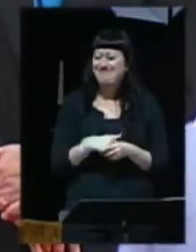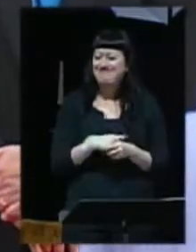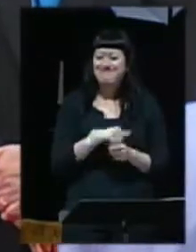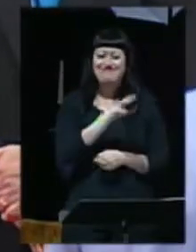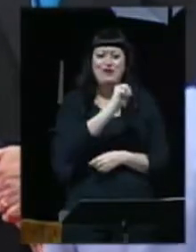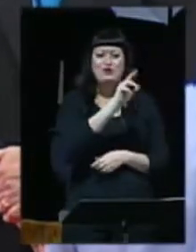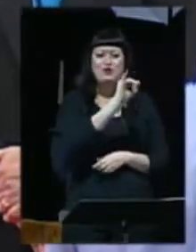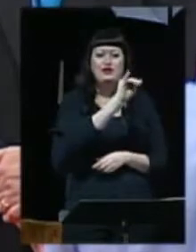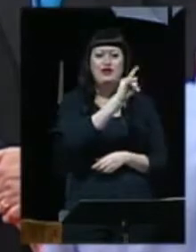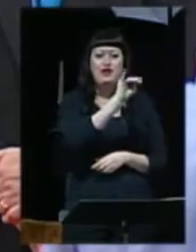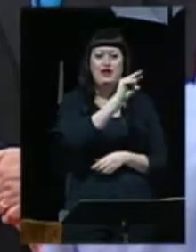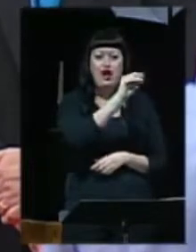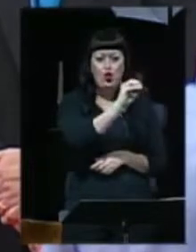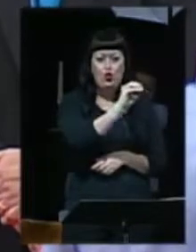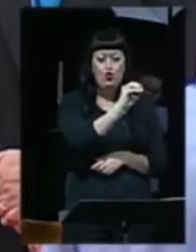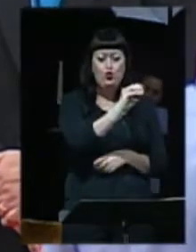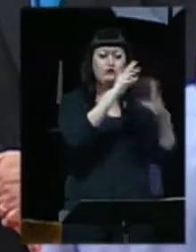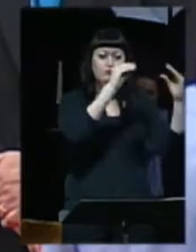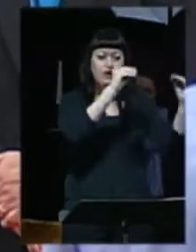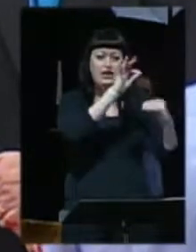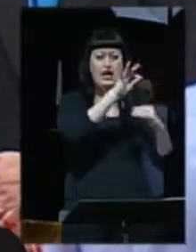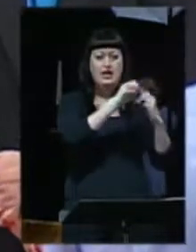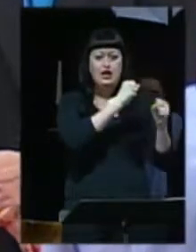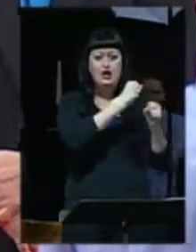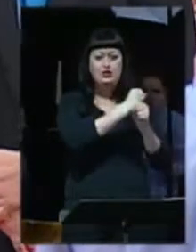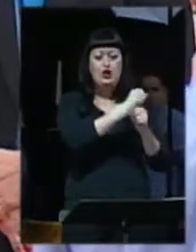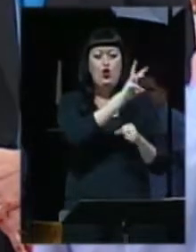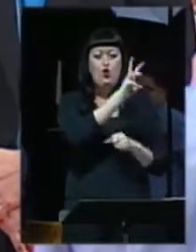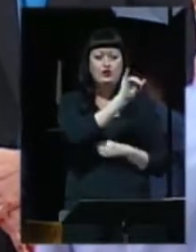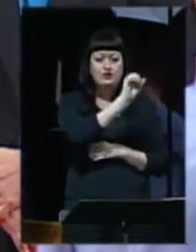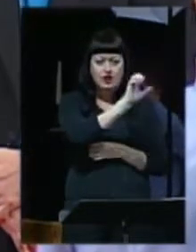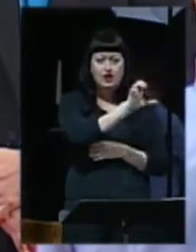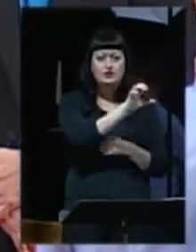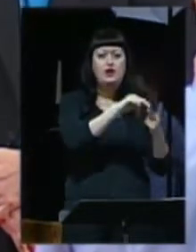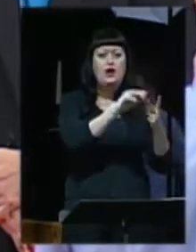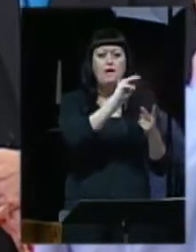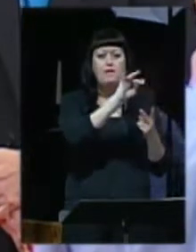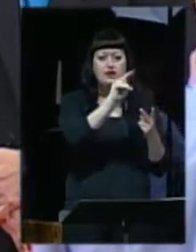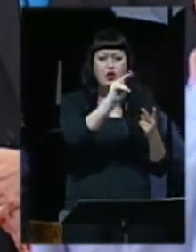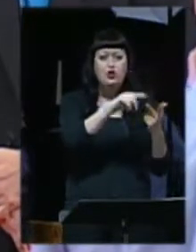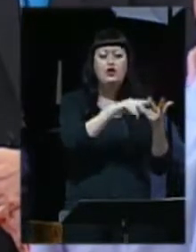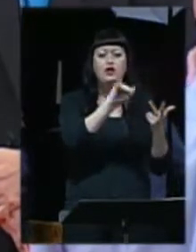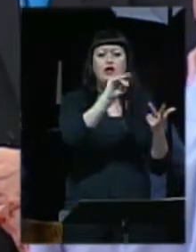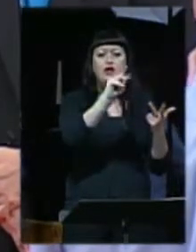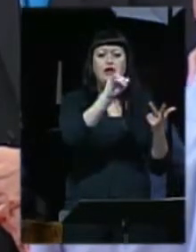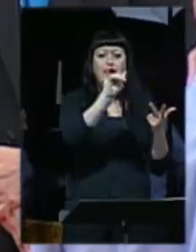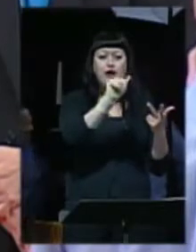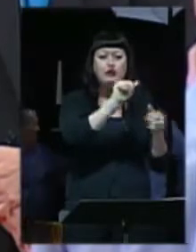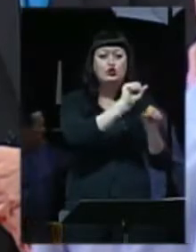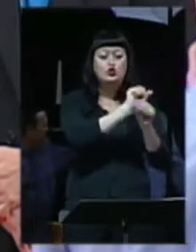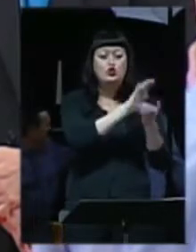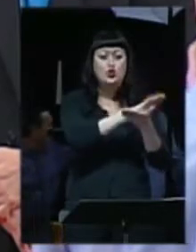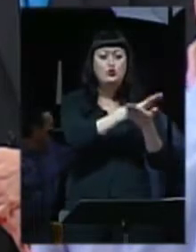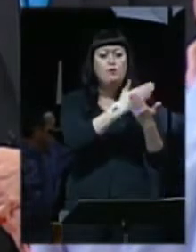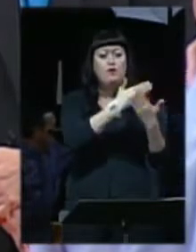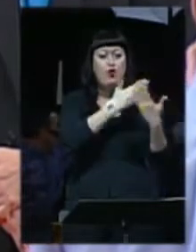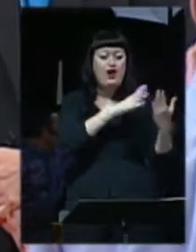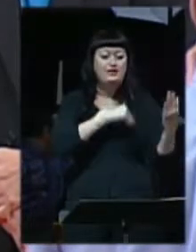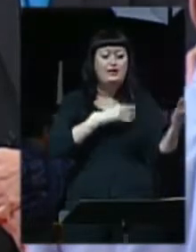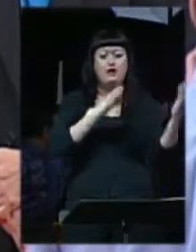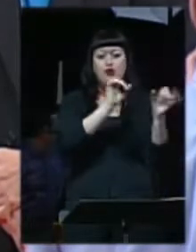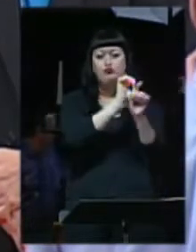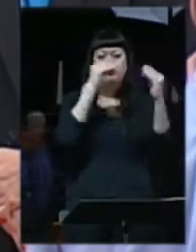Mr. Italiano had 9 years of teaching experience in Wisconsin, Minnesota, and Indiana schools before accepting the orchestra